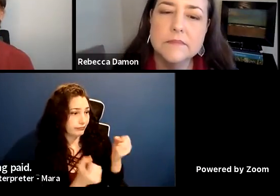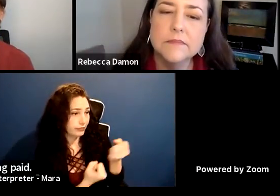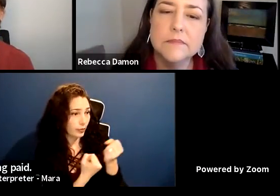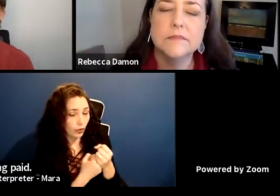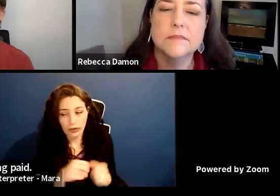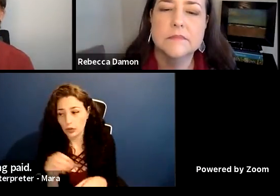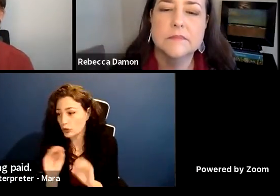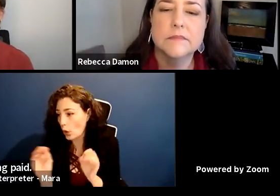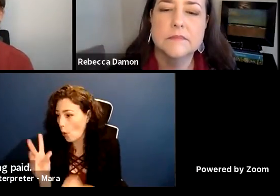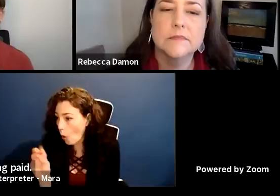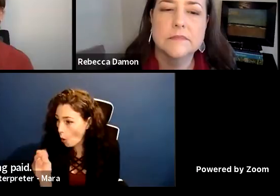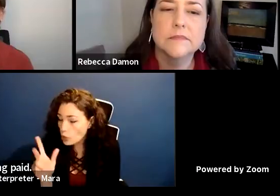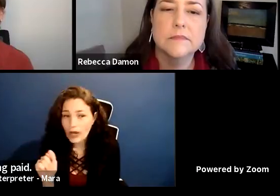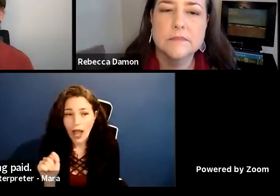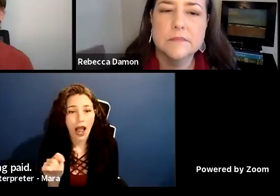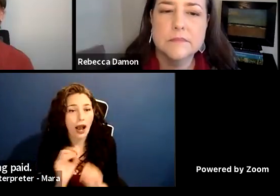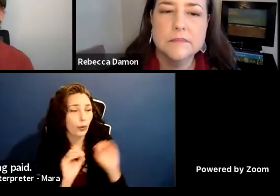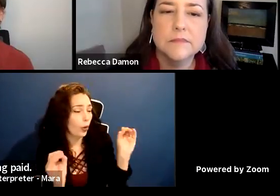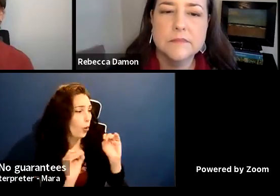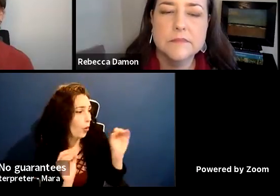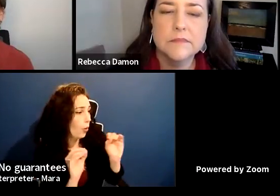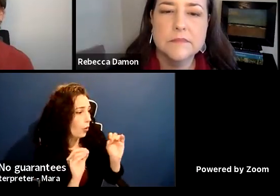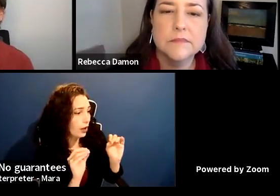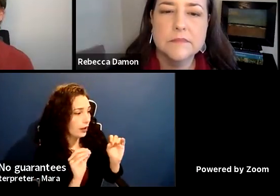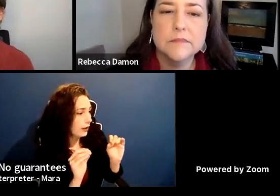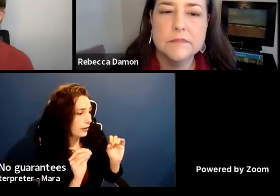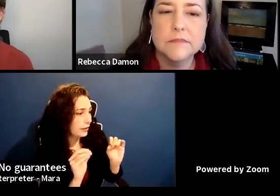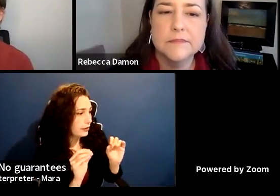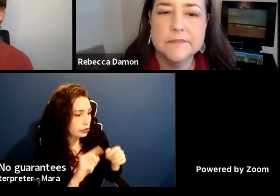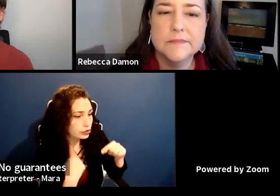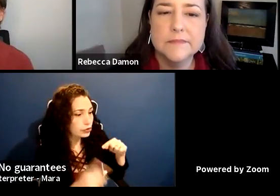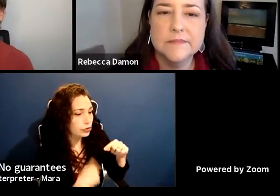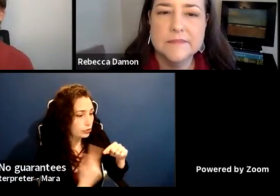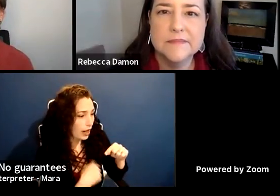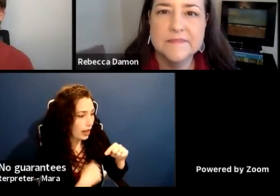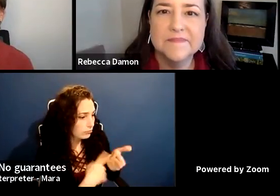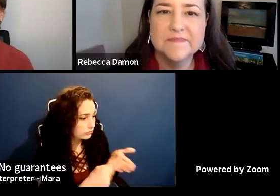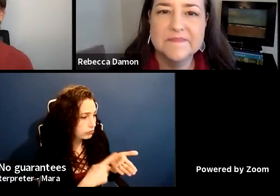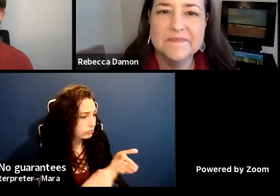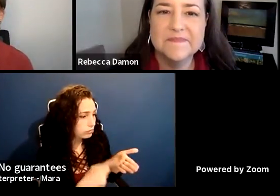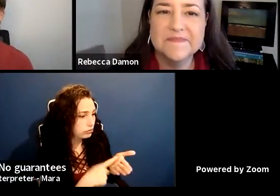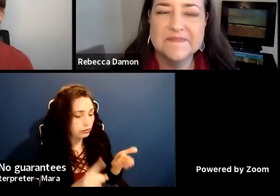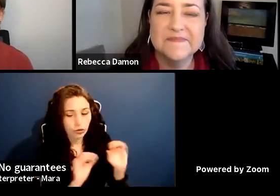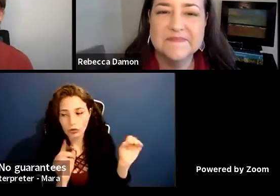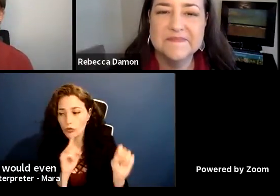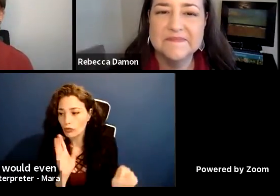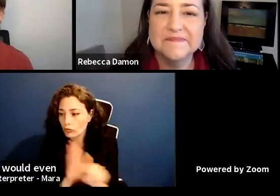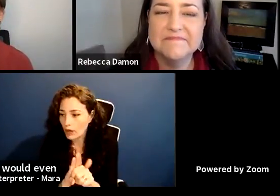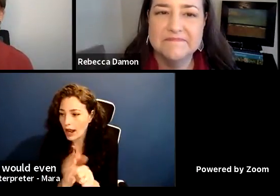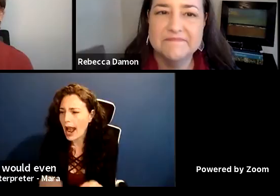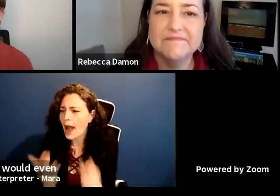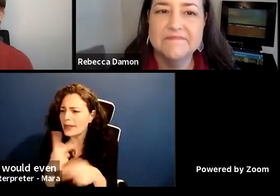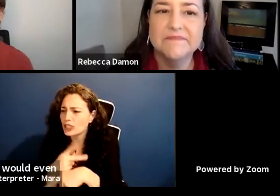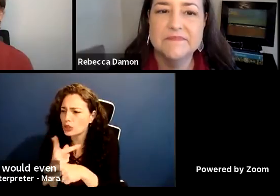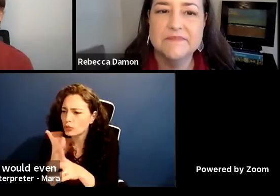no guarantees of how many producers would even be staffed at any given